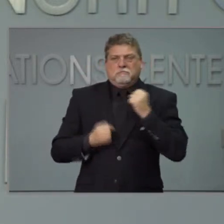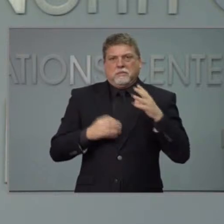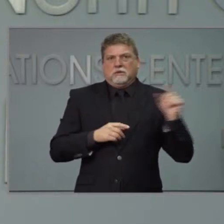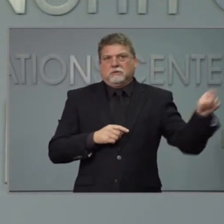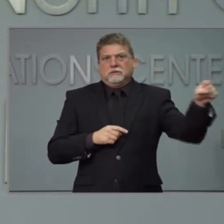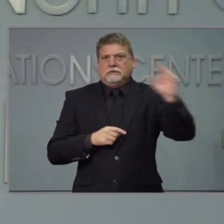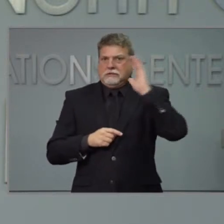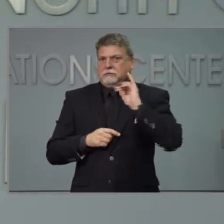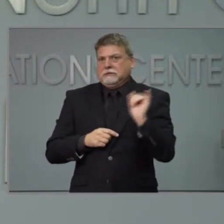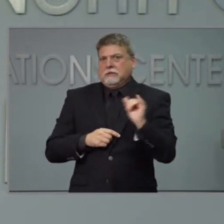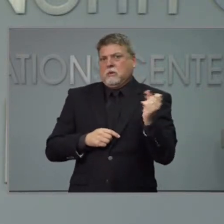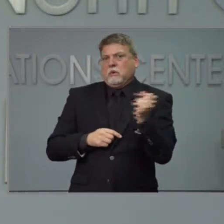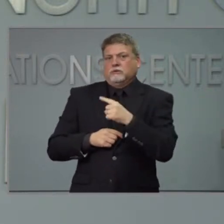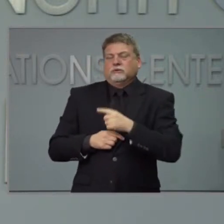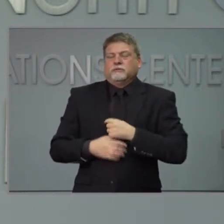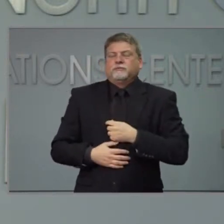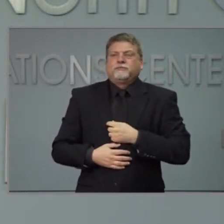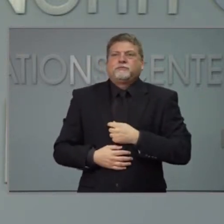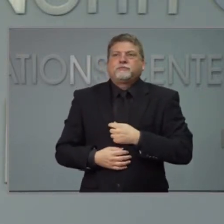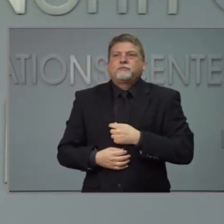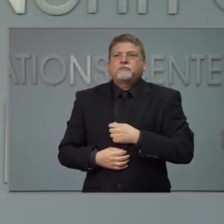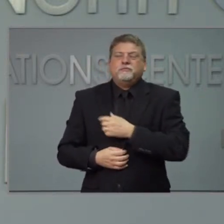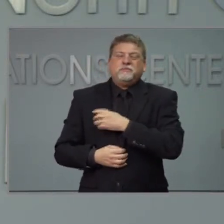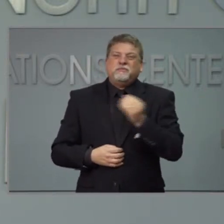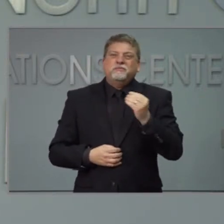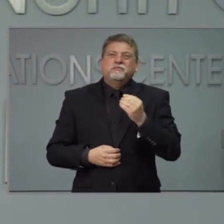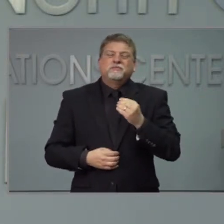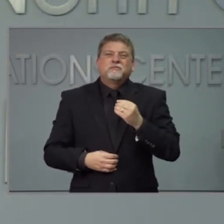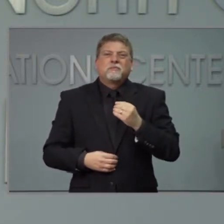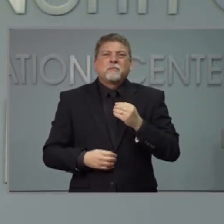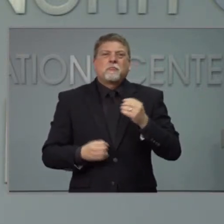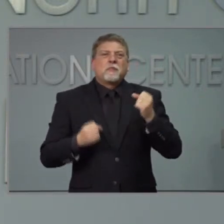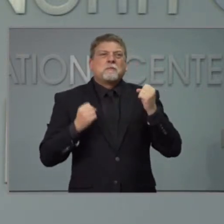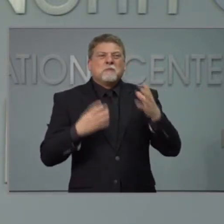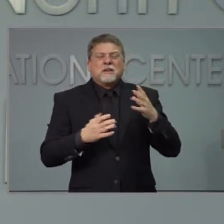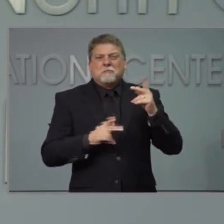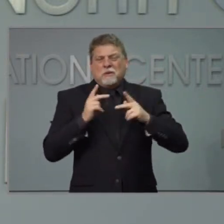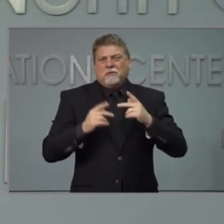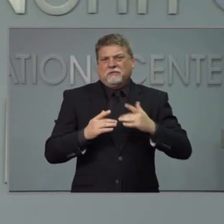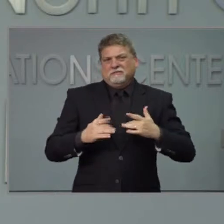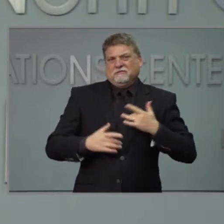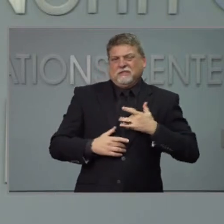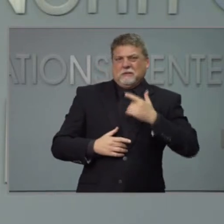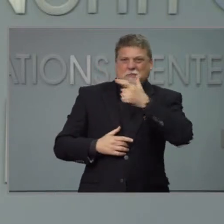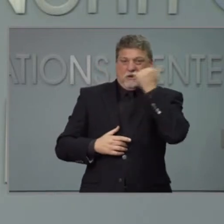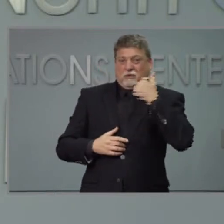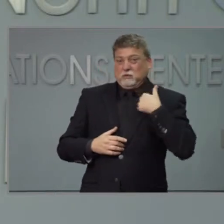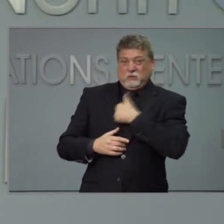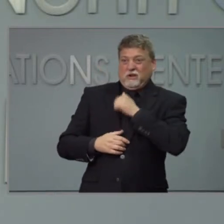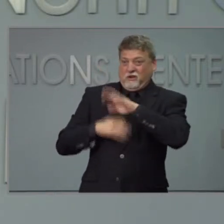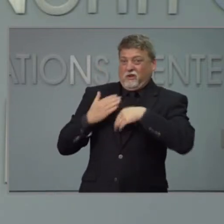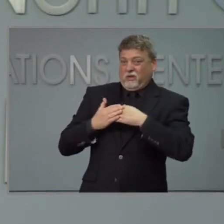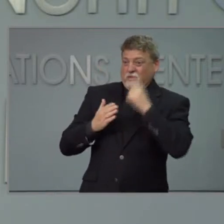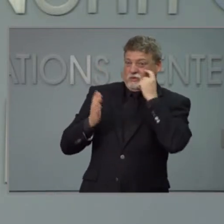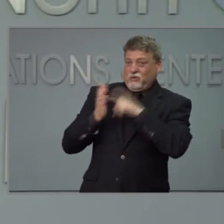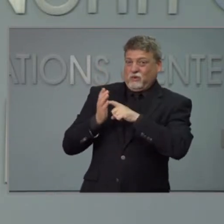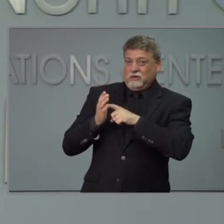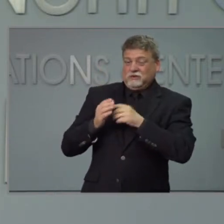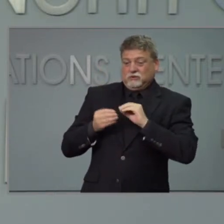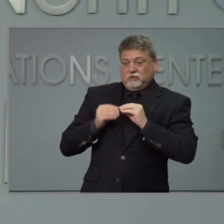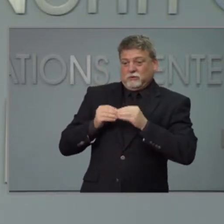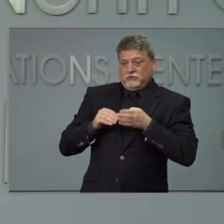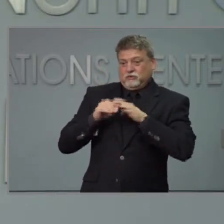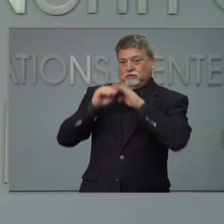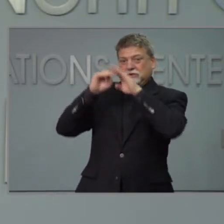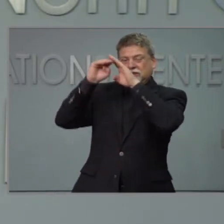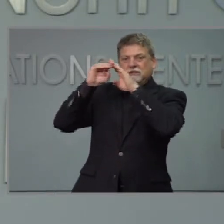a general expectation over the next little bit with the cases, as you mentioned, increasing, not surging. What is really the big thing that's